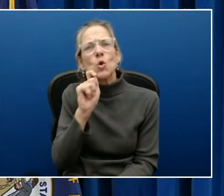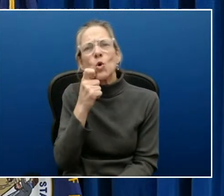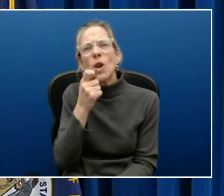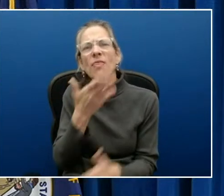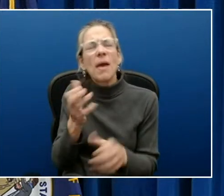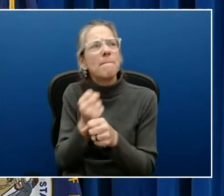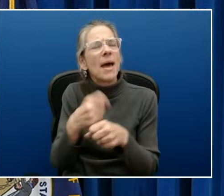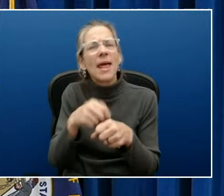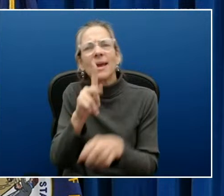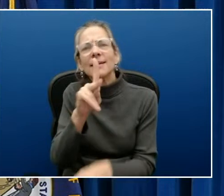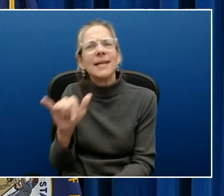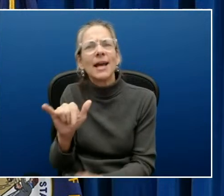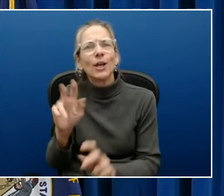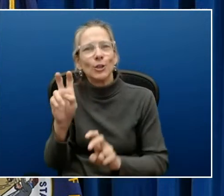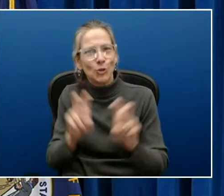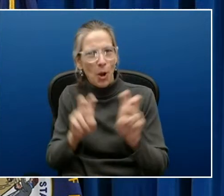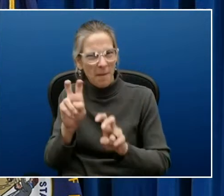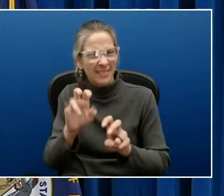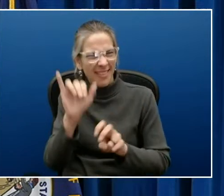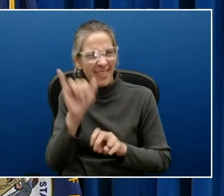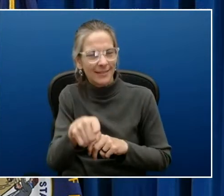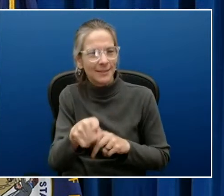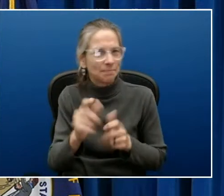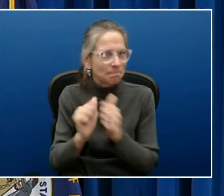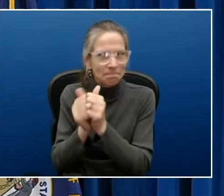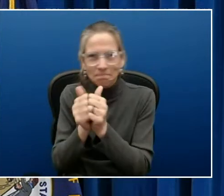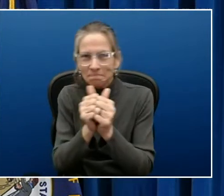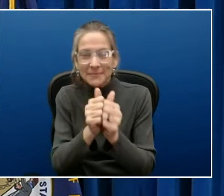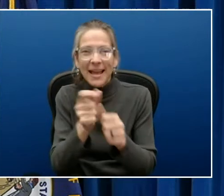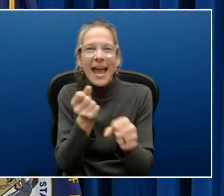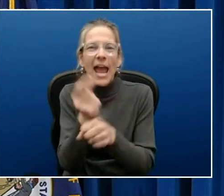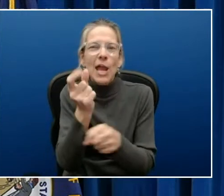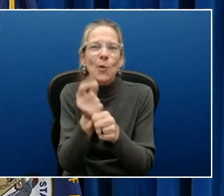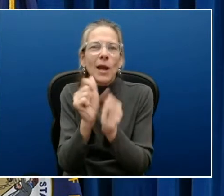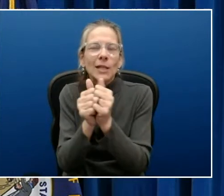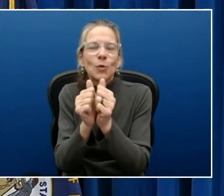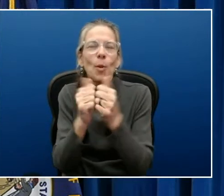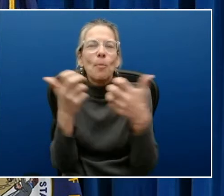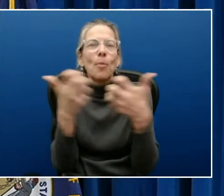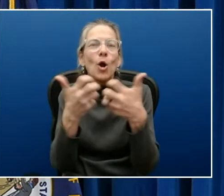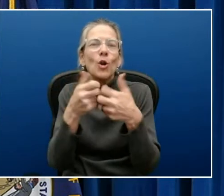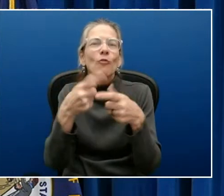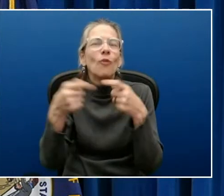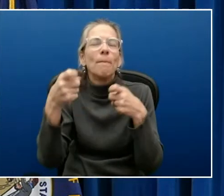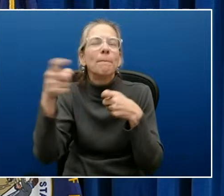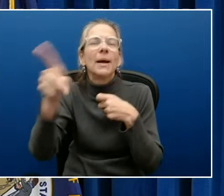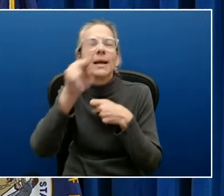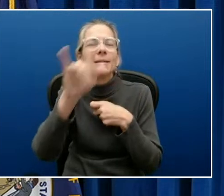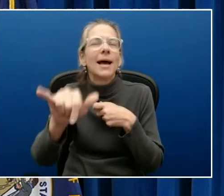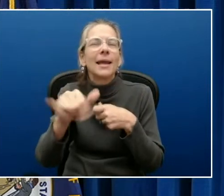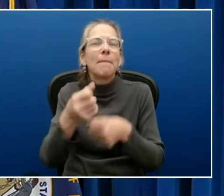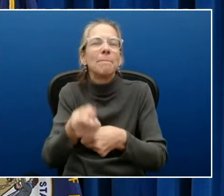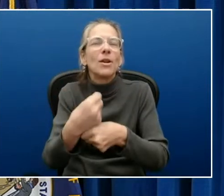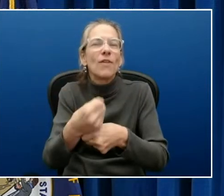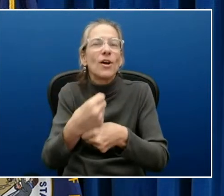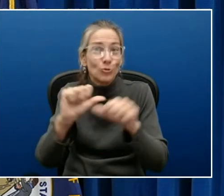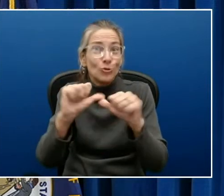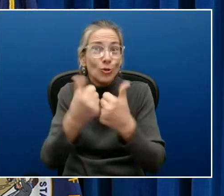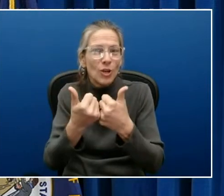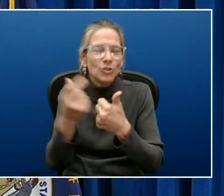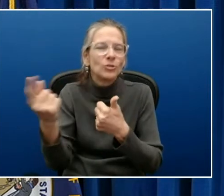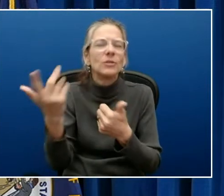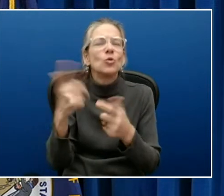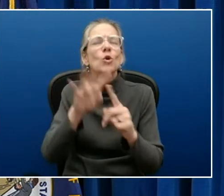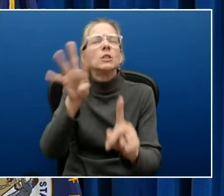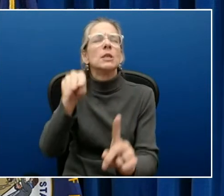Kentucky tournament. This is an annual contest with our great partners at the Kentucky Association of Manufacturers to put a spotlight on